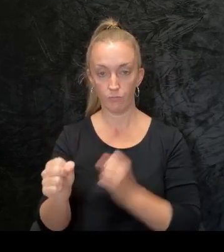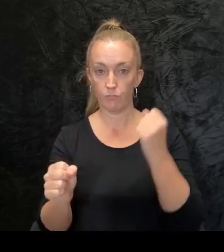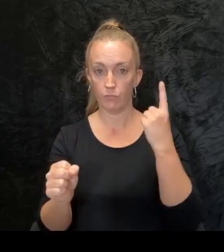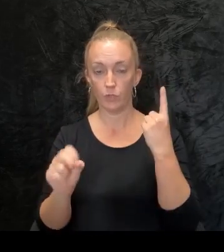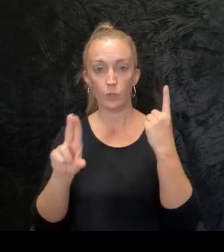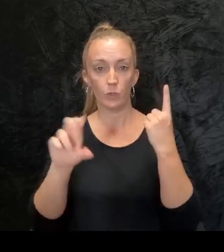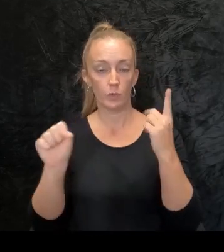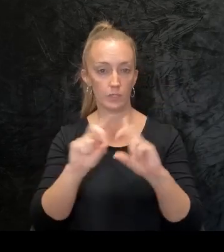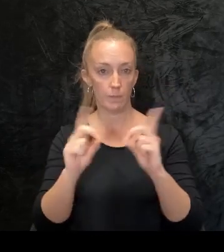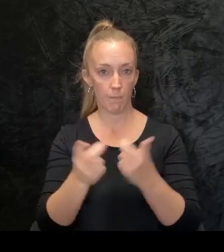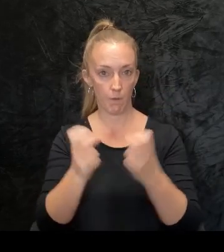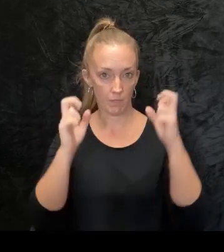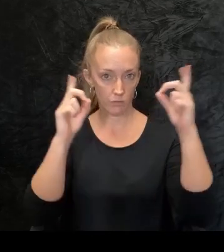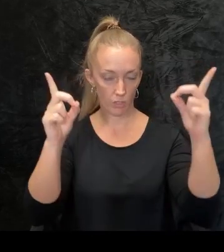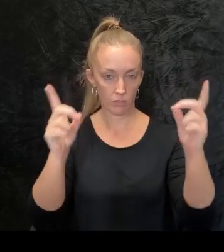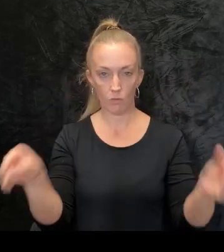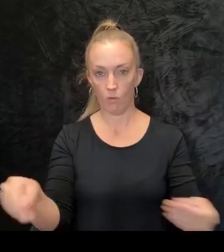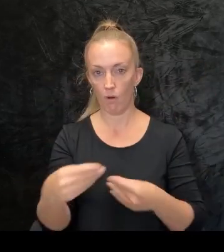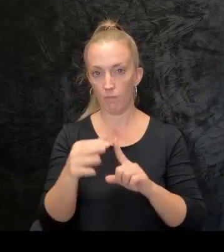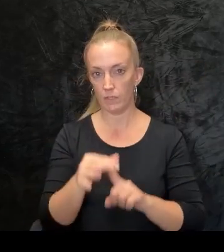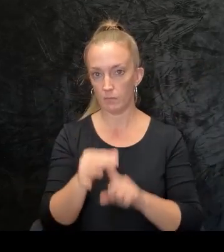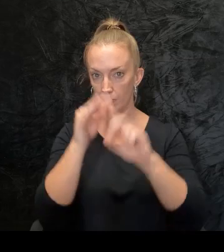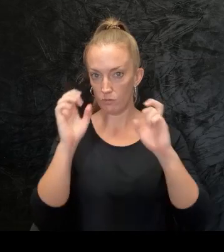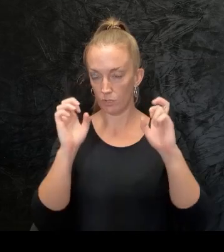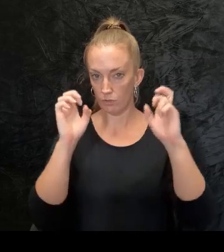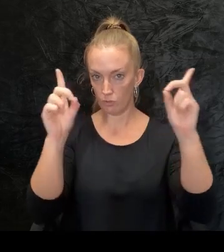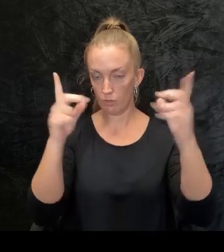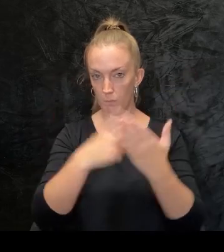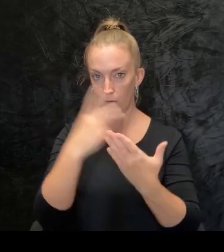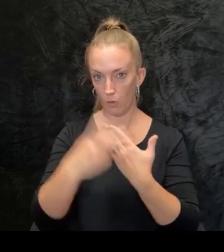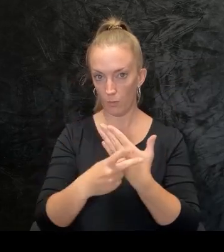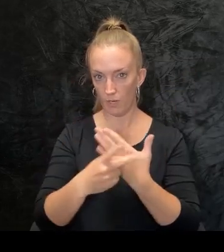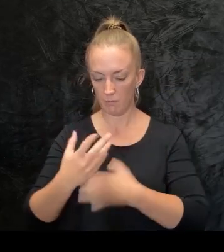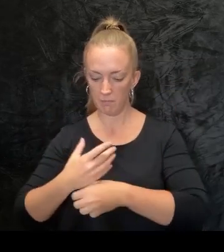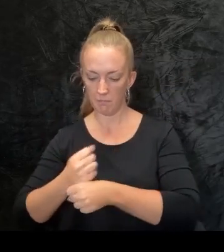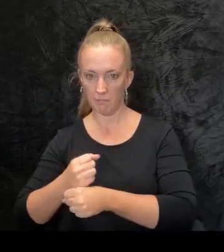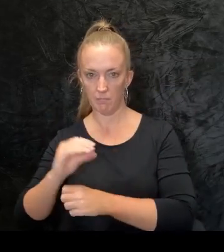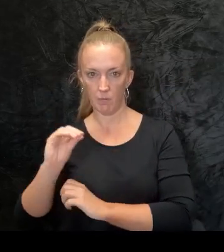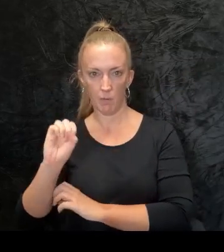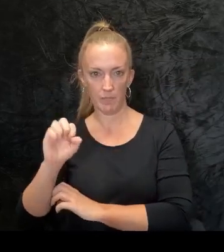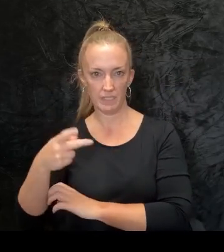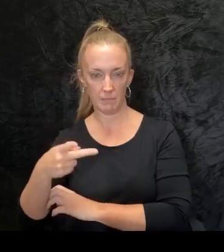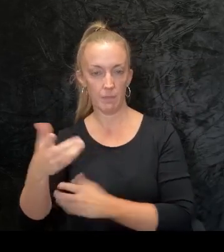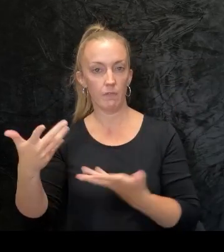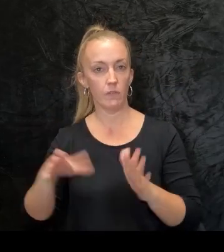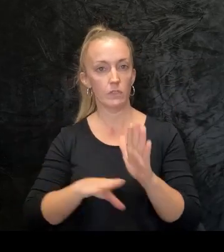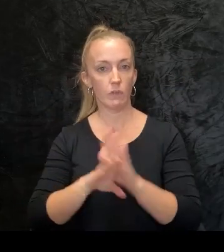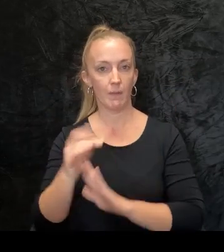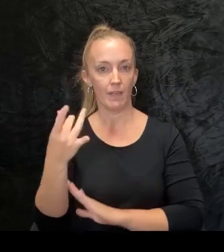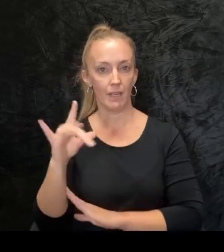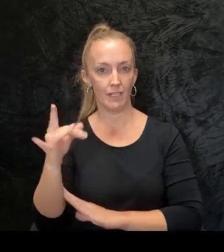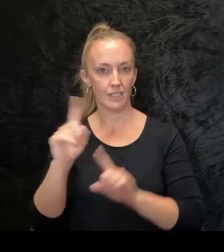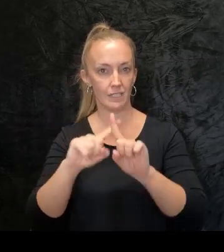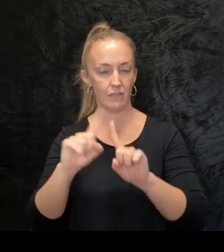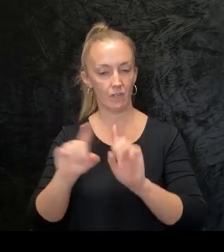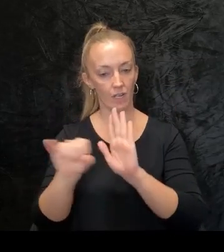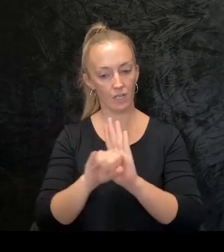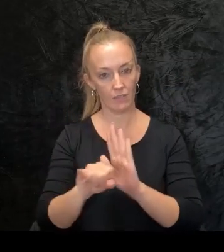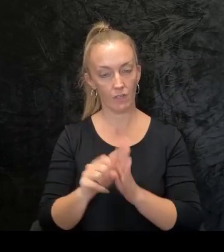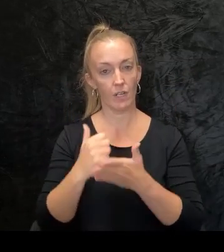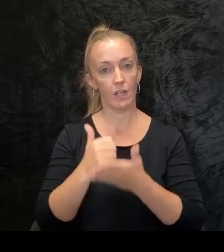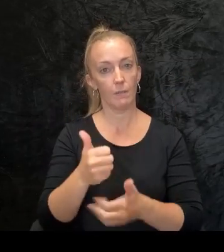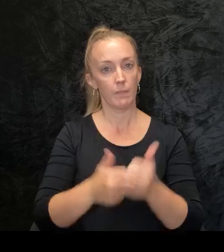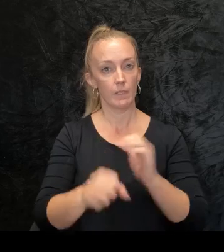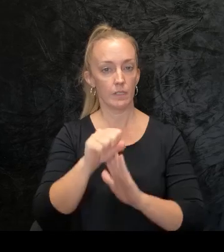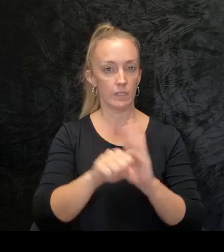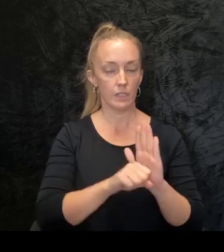Education, Office of Special Education Programs, OSEP, developed 18 indicators to help each state measure and report